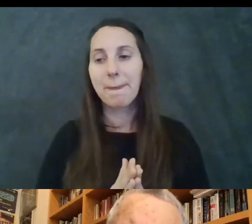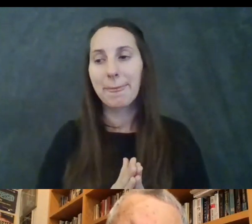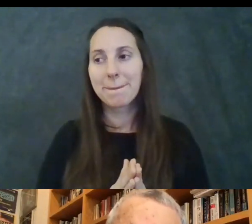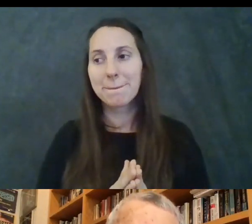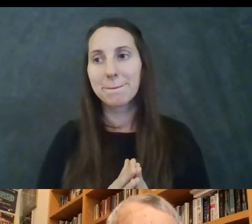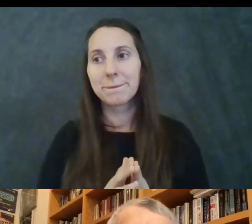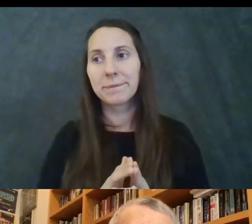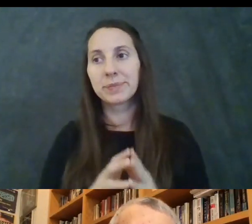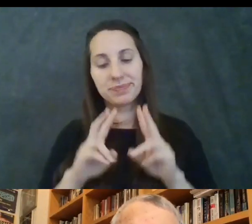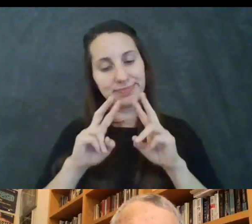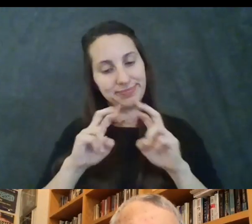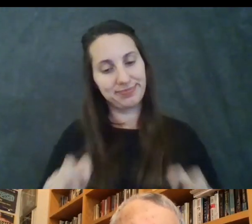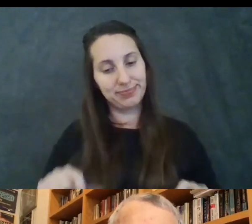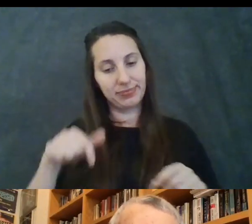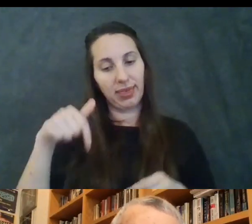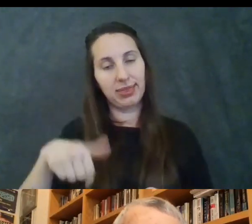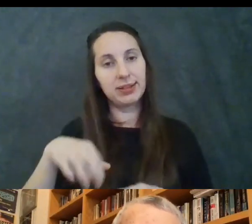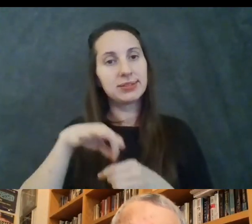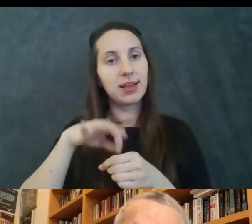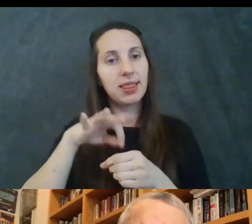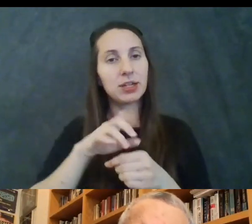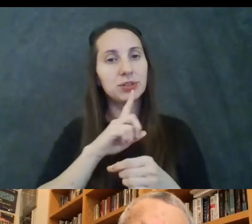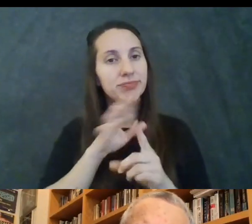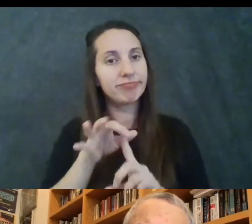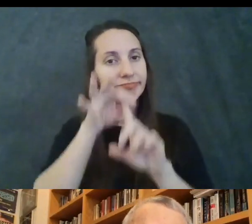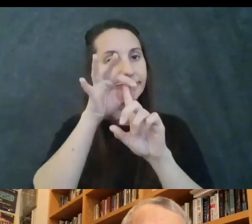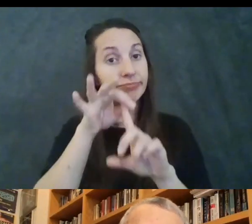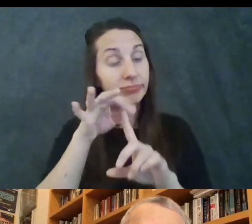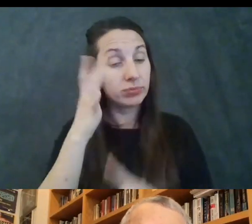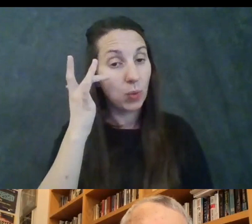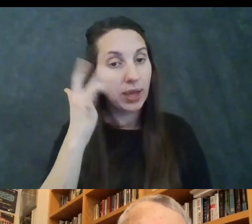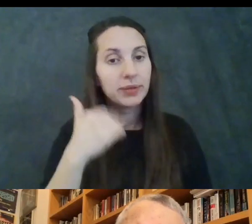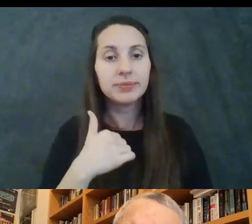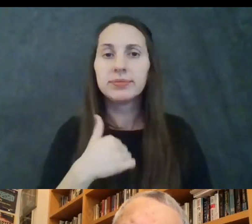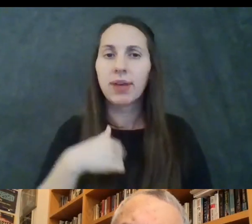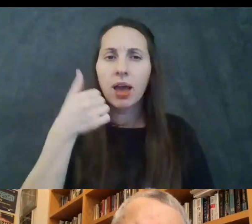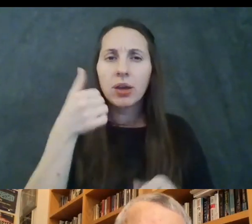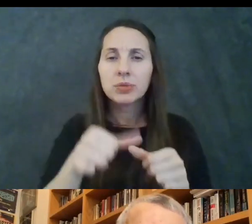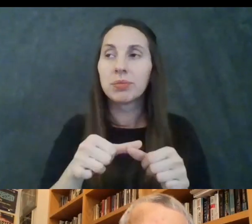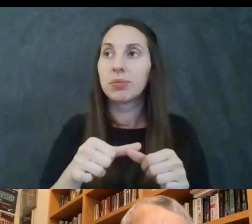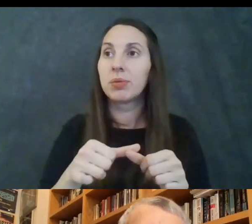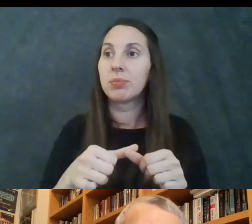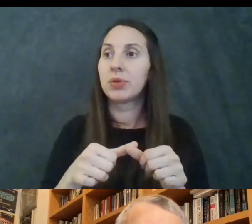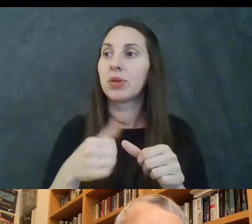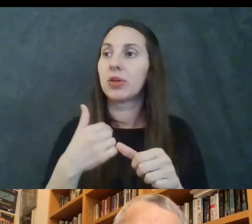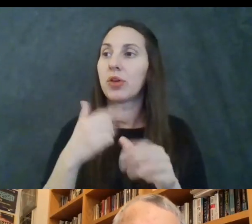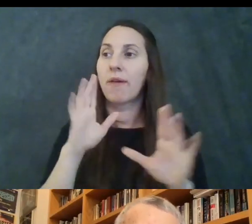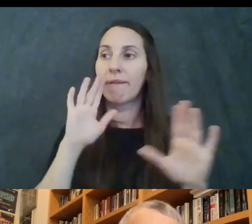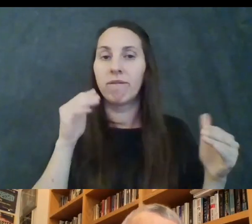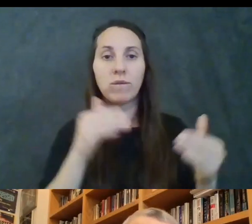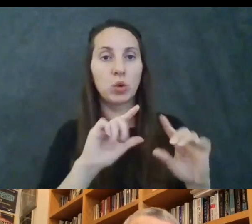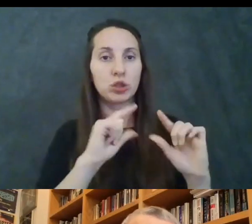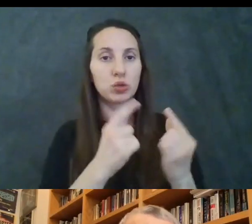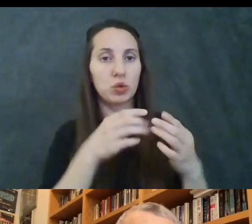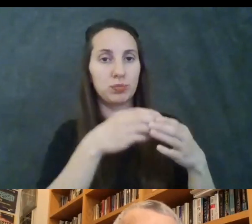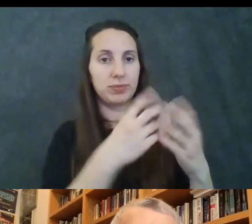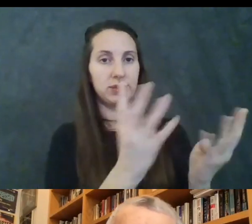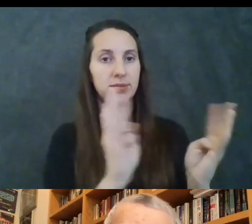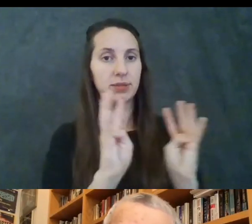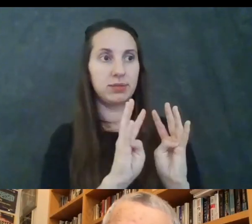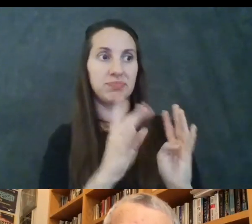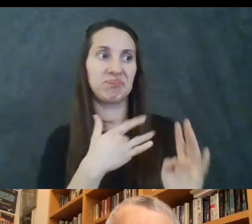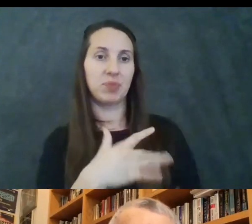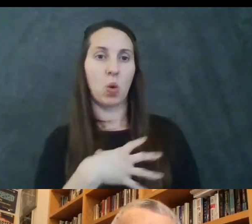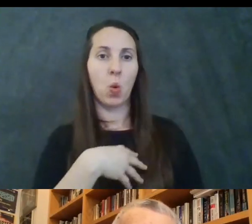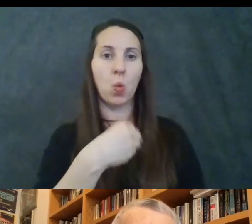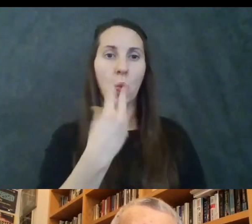election, because, you know, remember doing focus groups with white working class women in northern